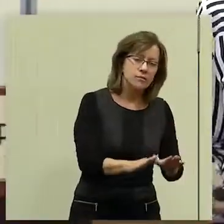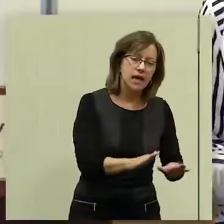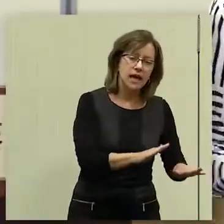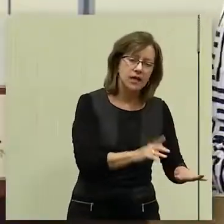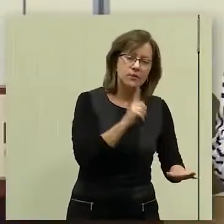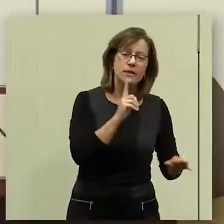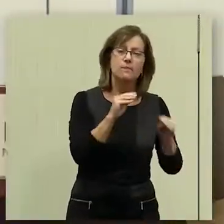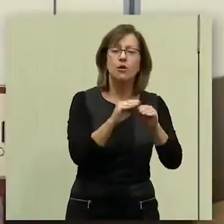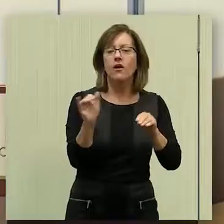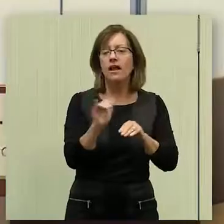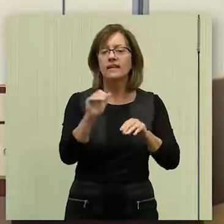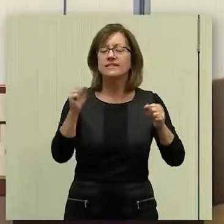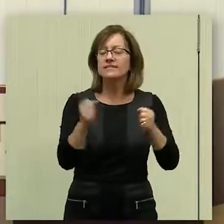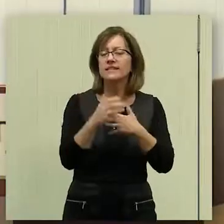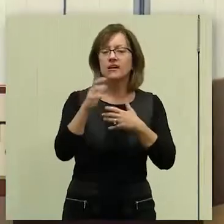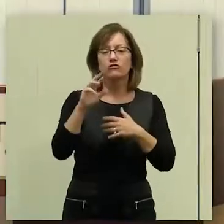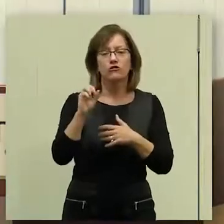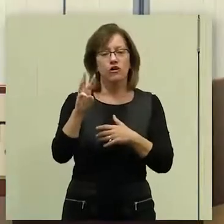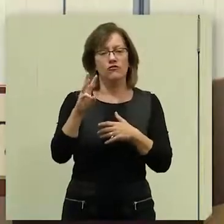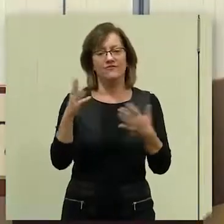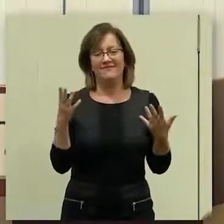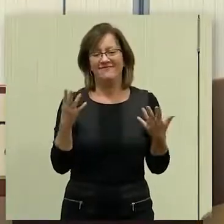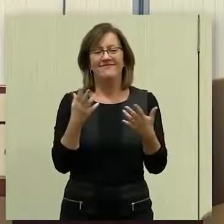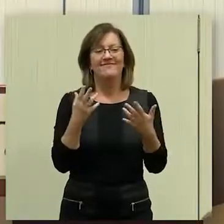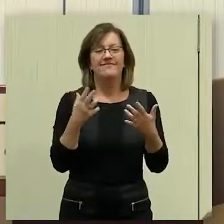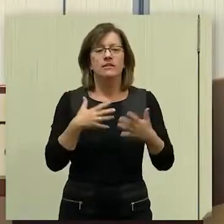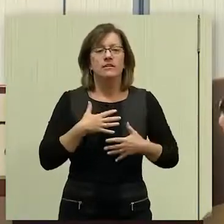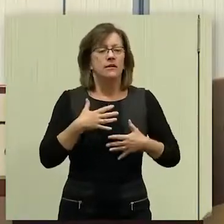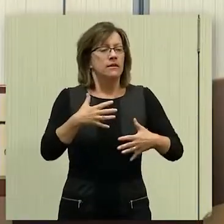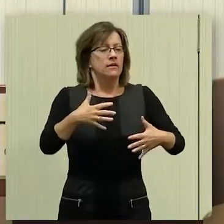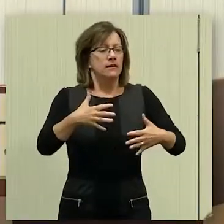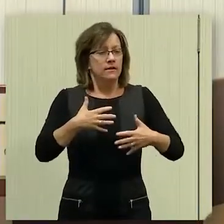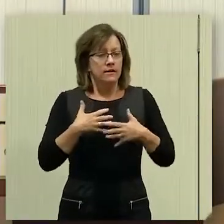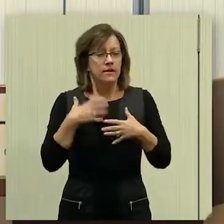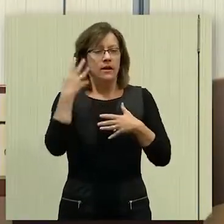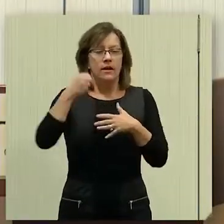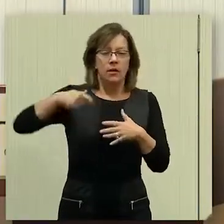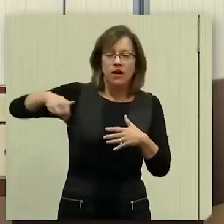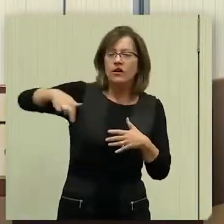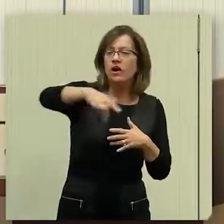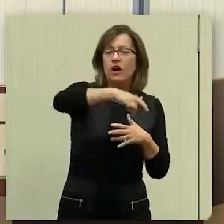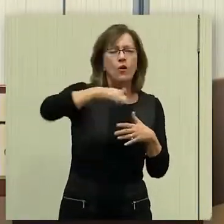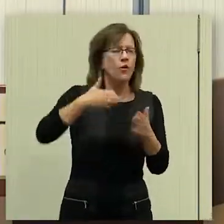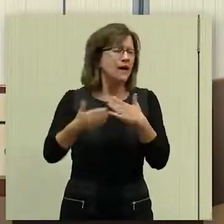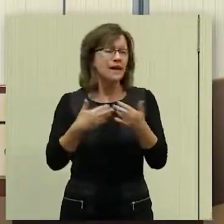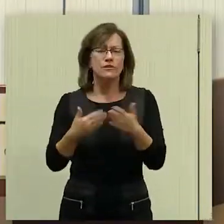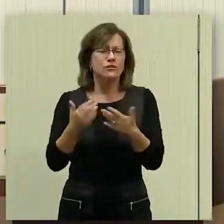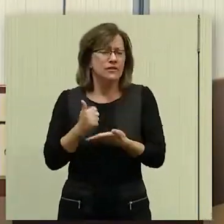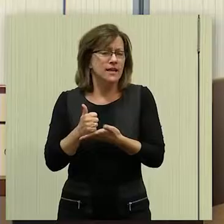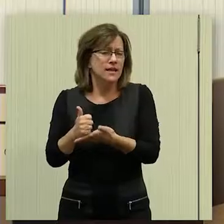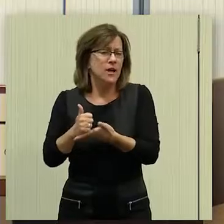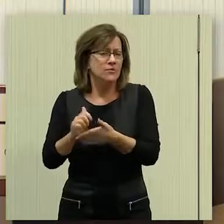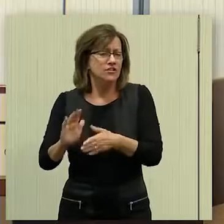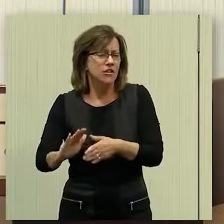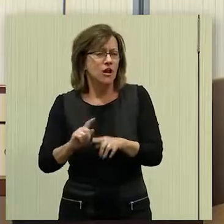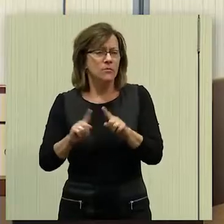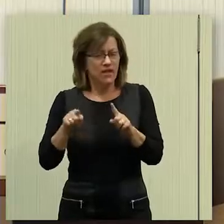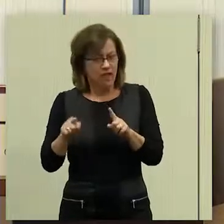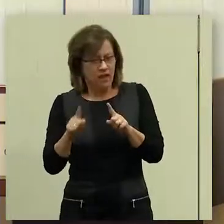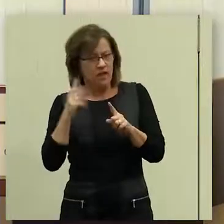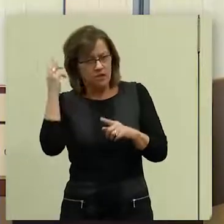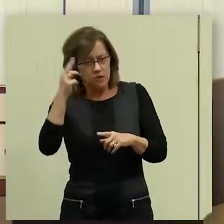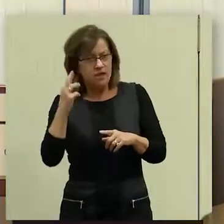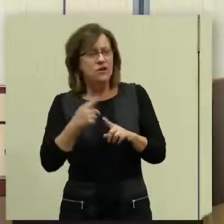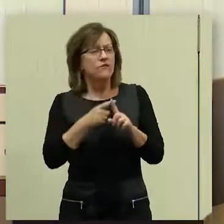like the Scarecrow? And that can be take some deep breaths, take a walk around, whatever the strategy is, you can help the child. But it's them realizing, I want to go from